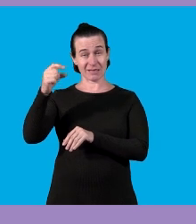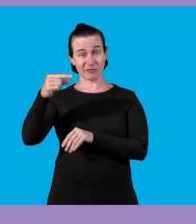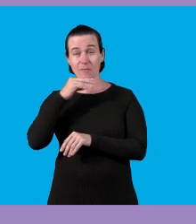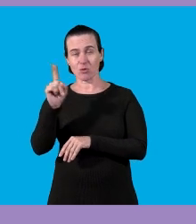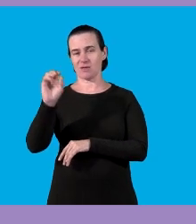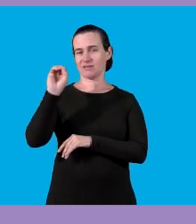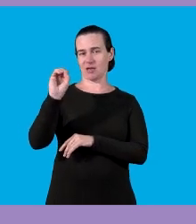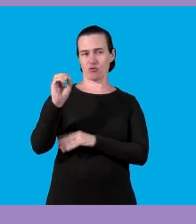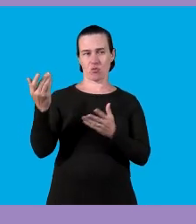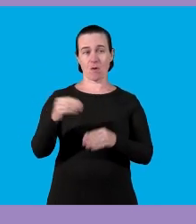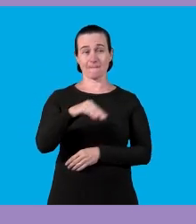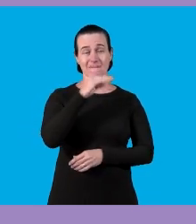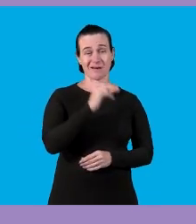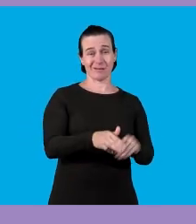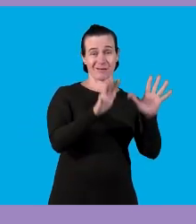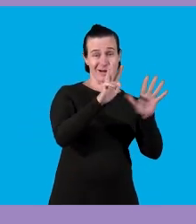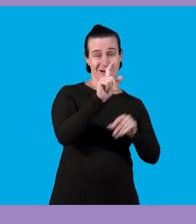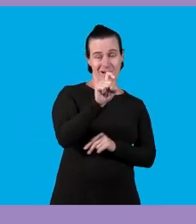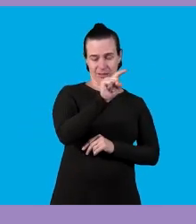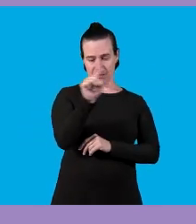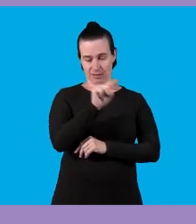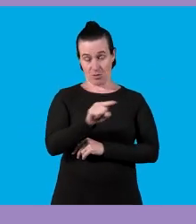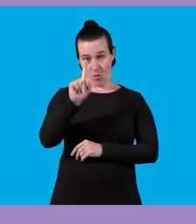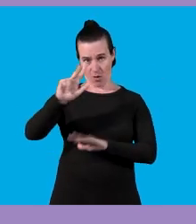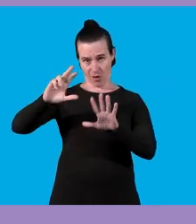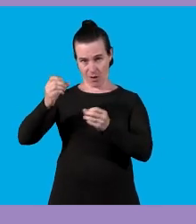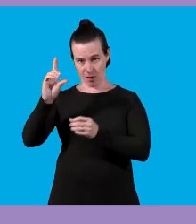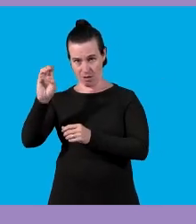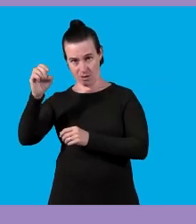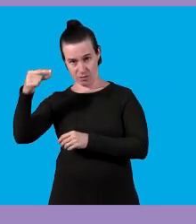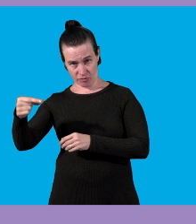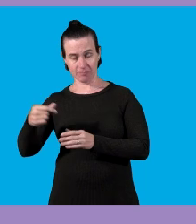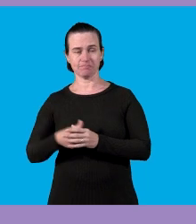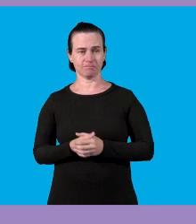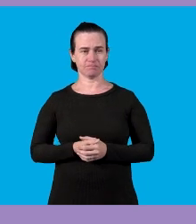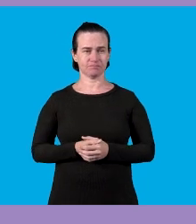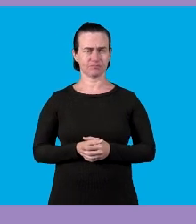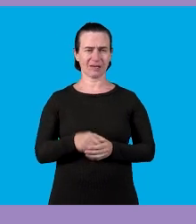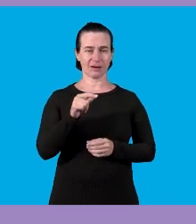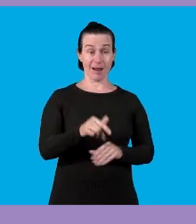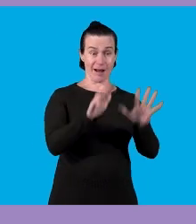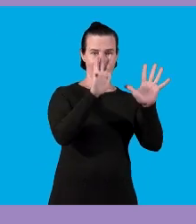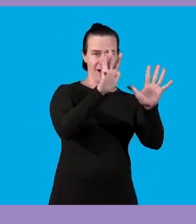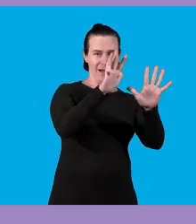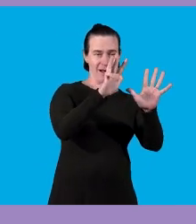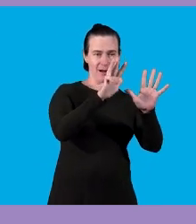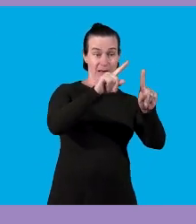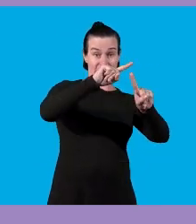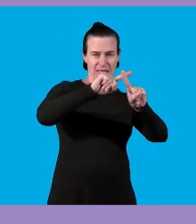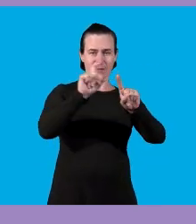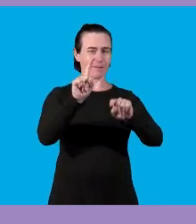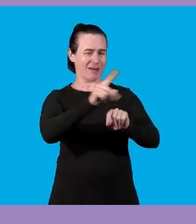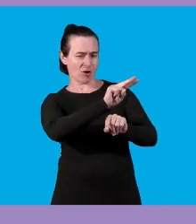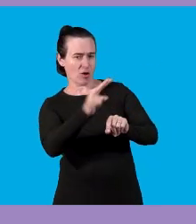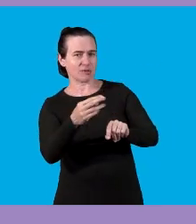0. So we've got 9x equals to 180 degrees. And then the multiplicative inverse of 9 is